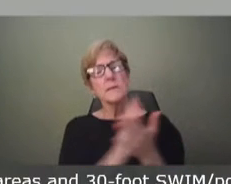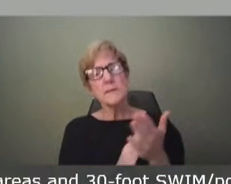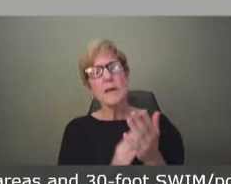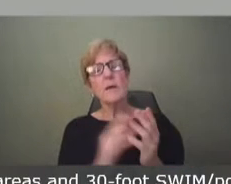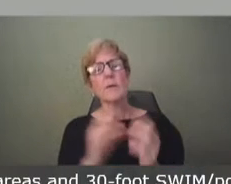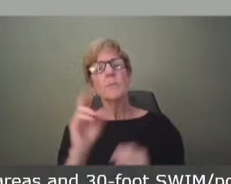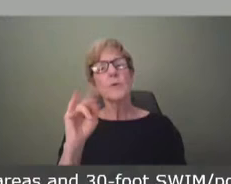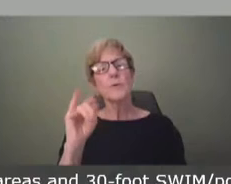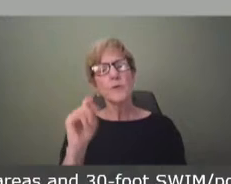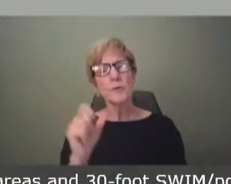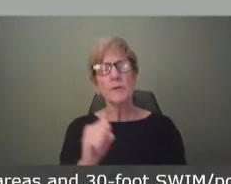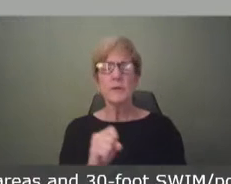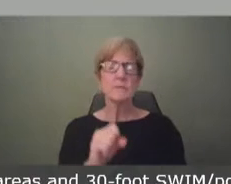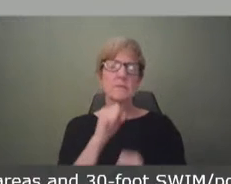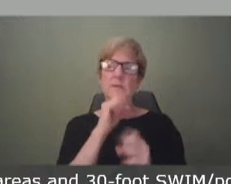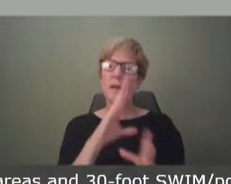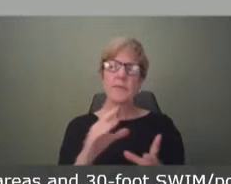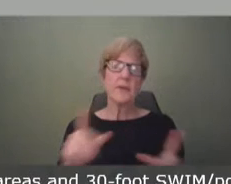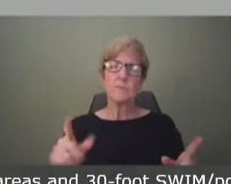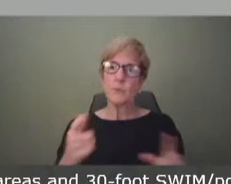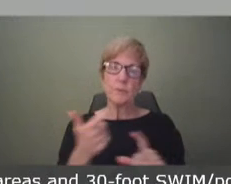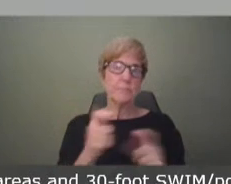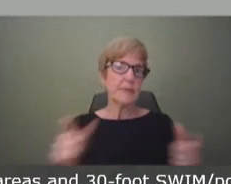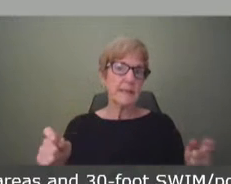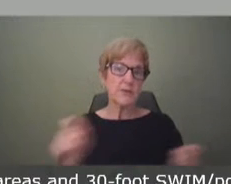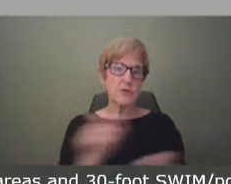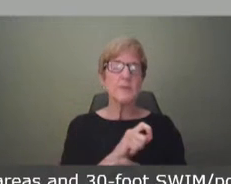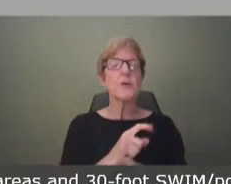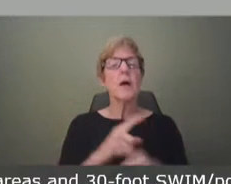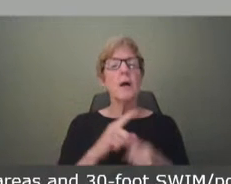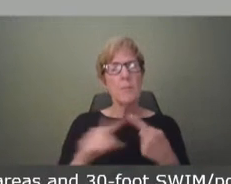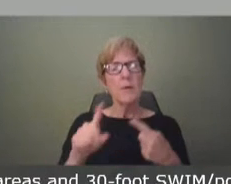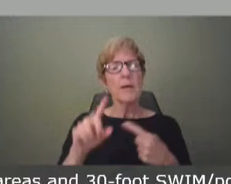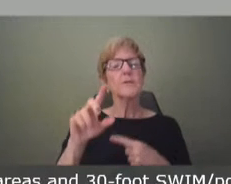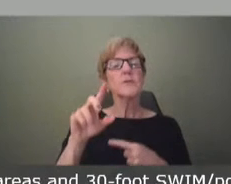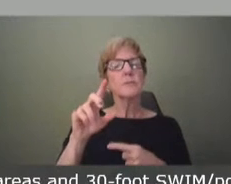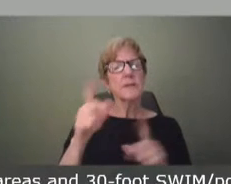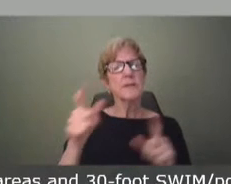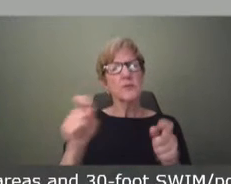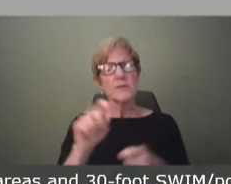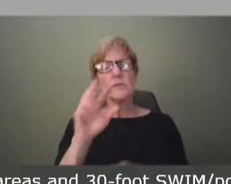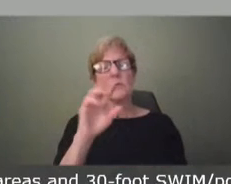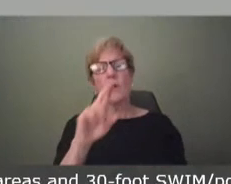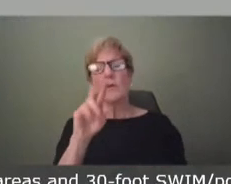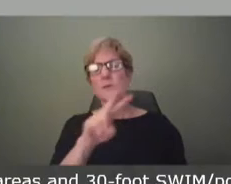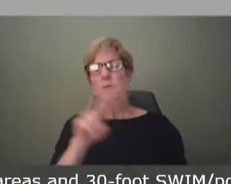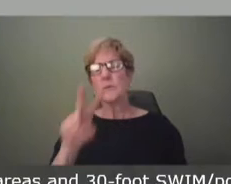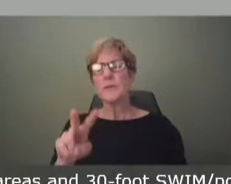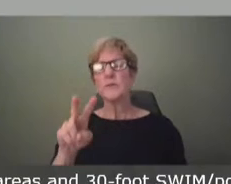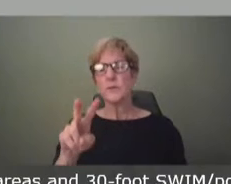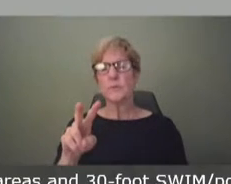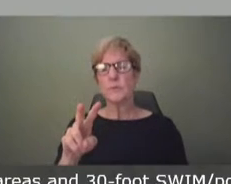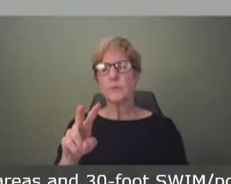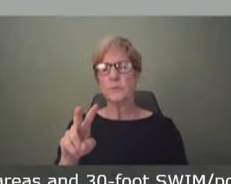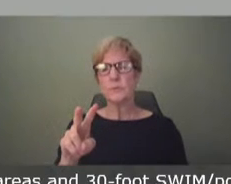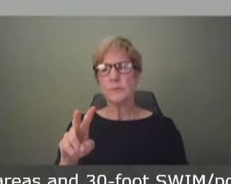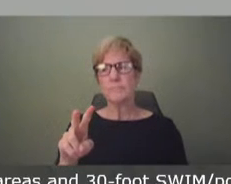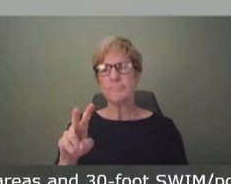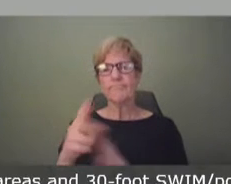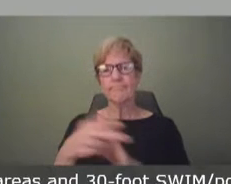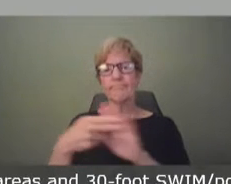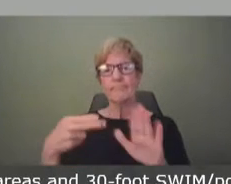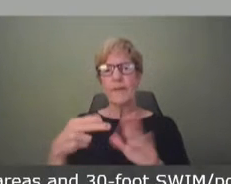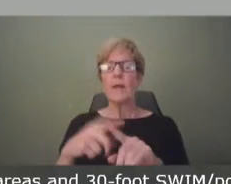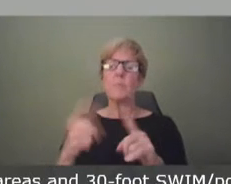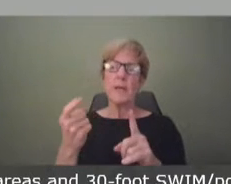significantly substantial but it does take it up to that R22 category uh but I'm sure they'll get a little bit more background but just wanted to give you